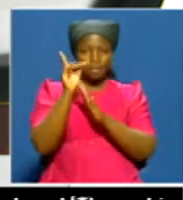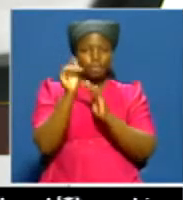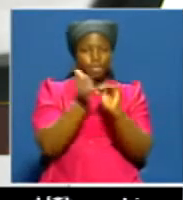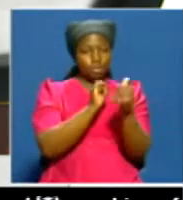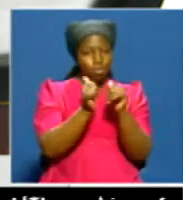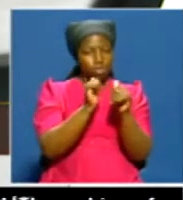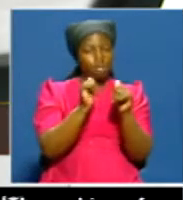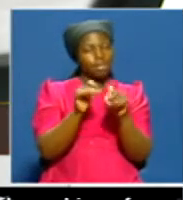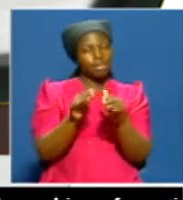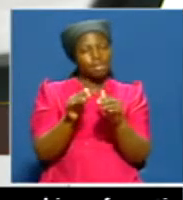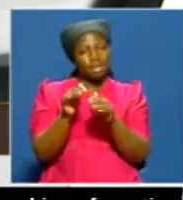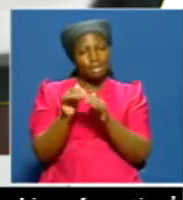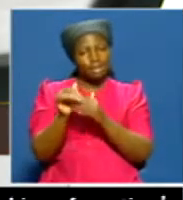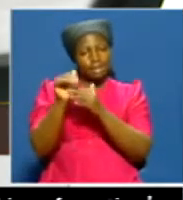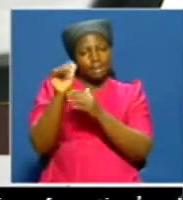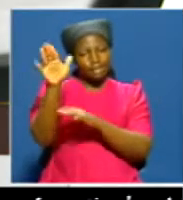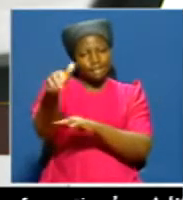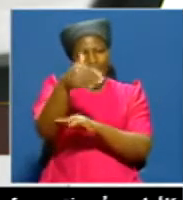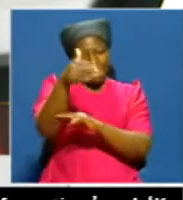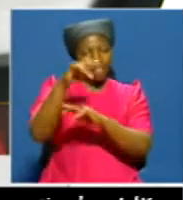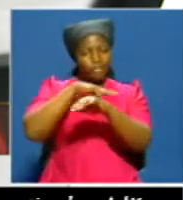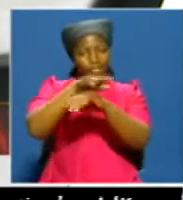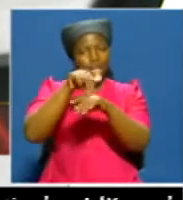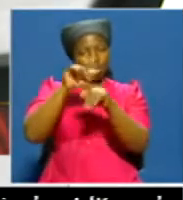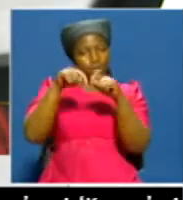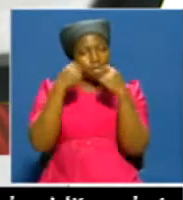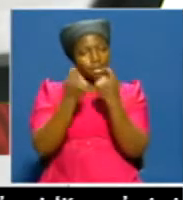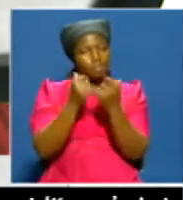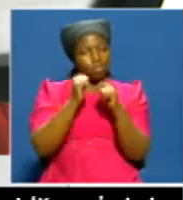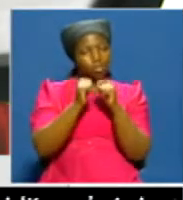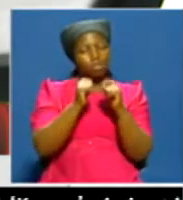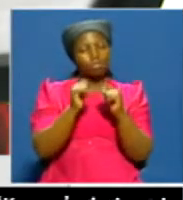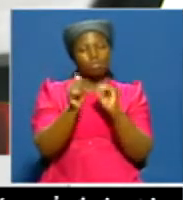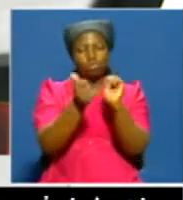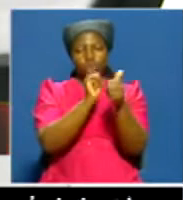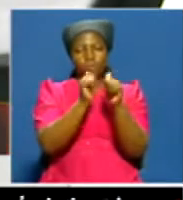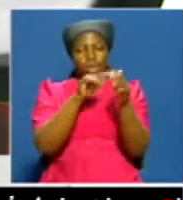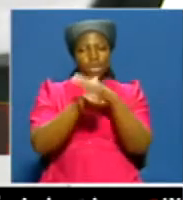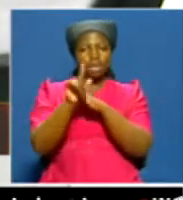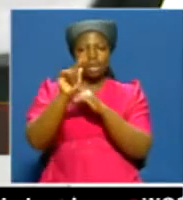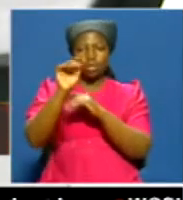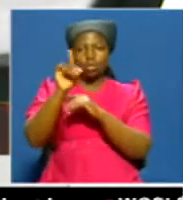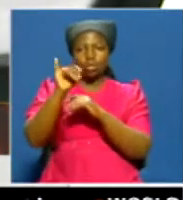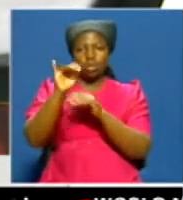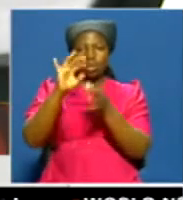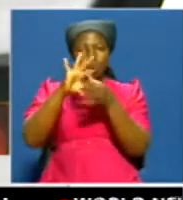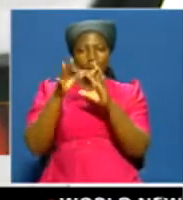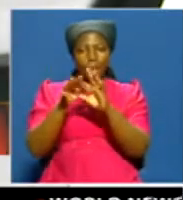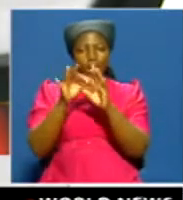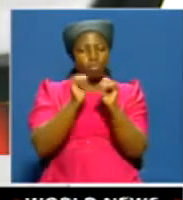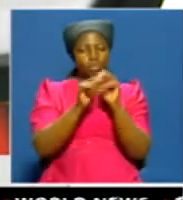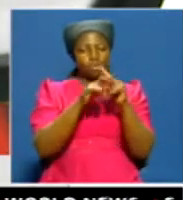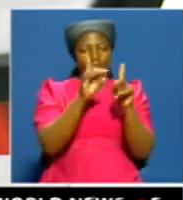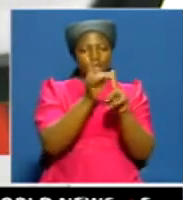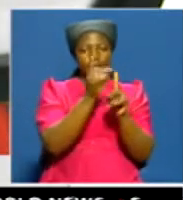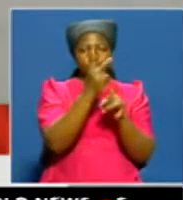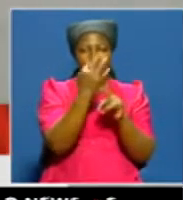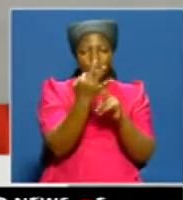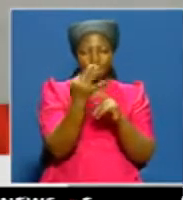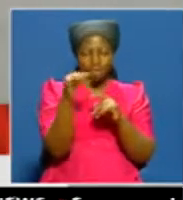national Kenyan team that is set to compete in the Tokyo 2020 Olympic Games that are set to begin on the 23rd of this month in